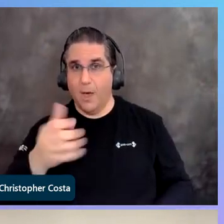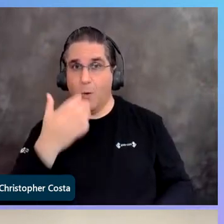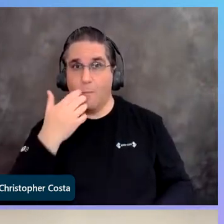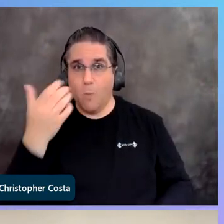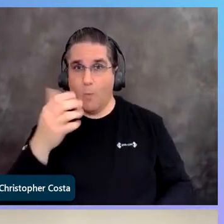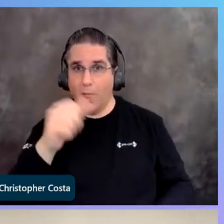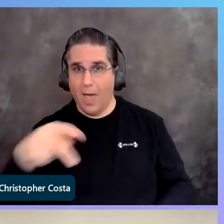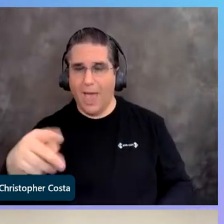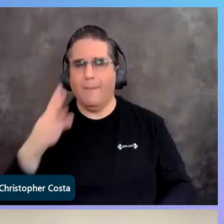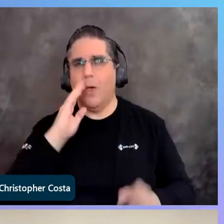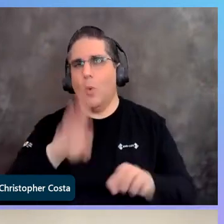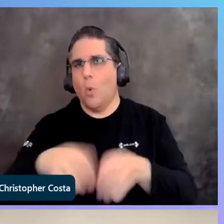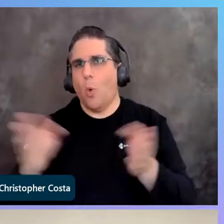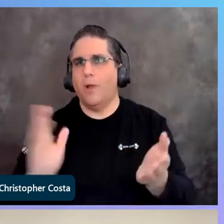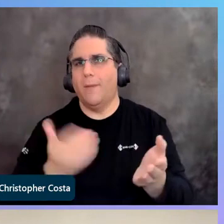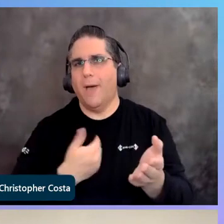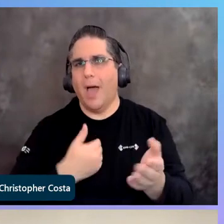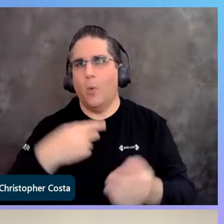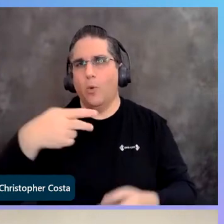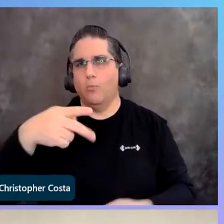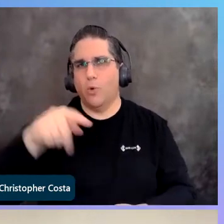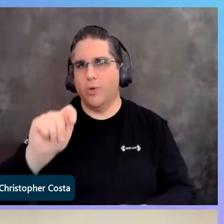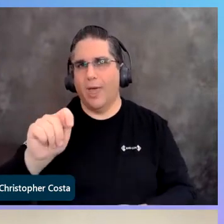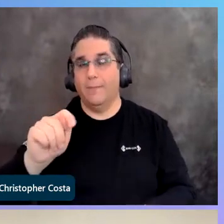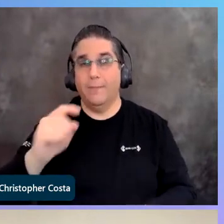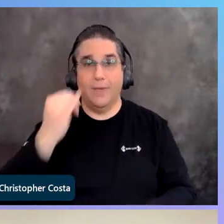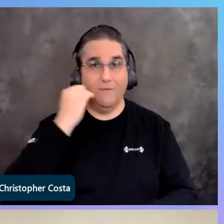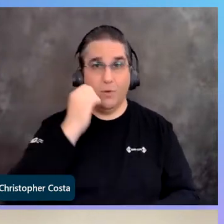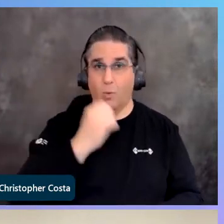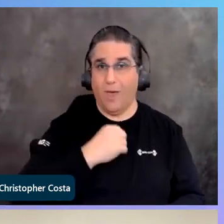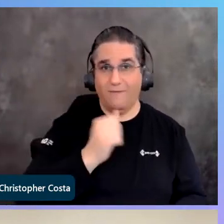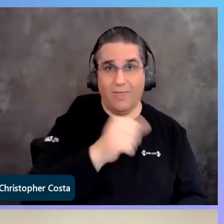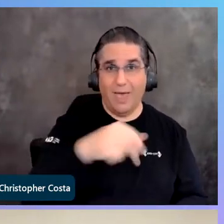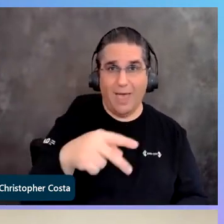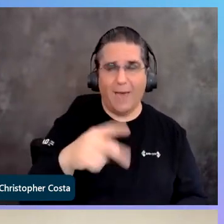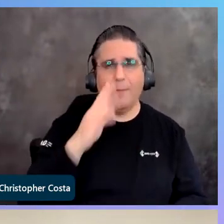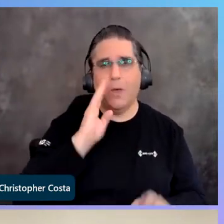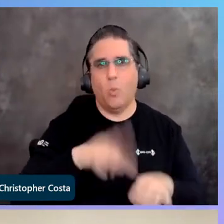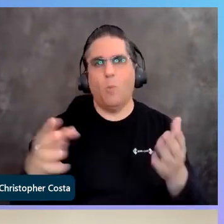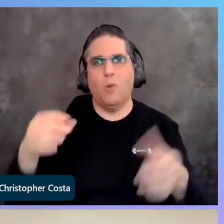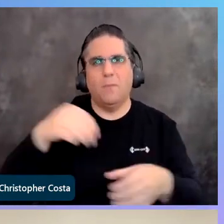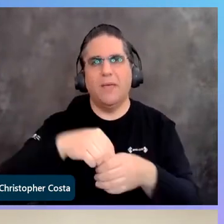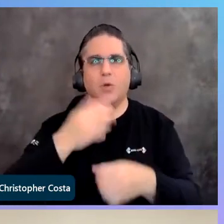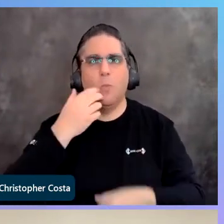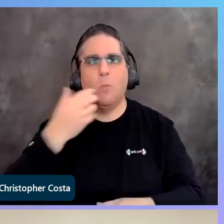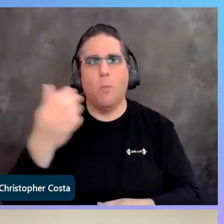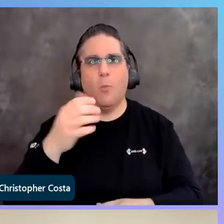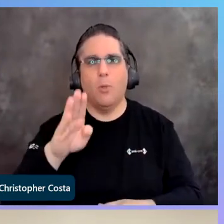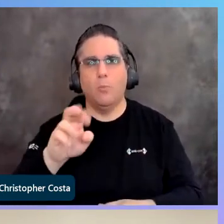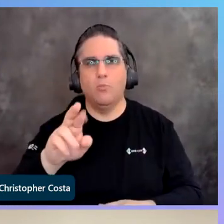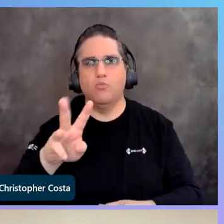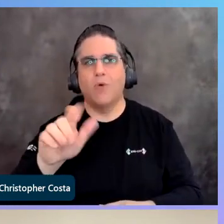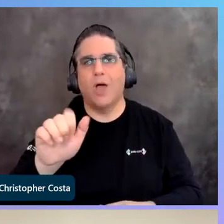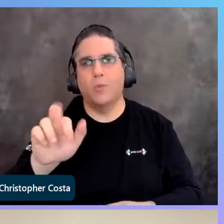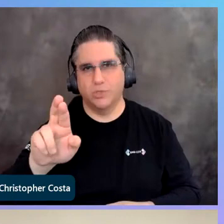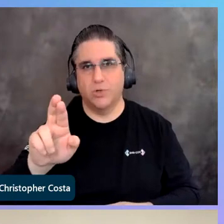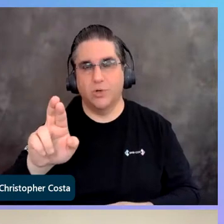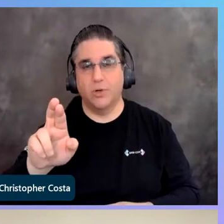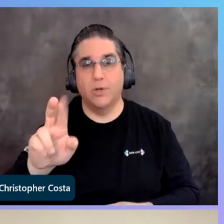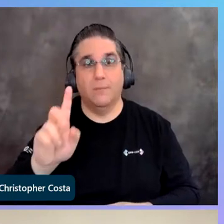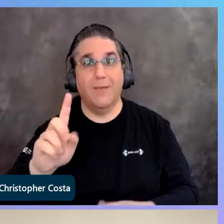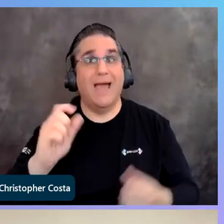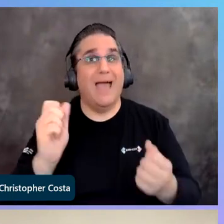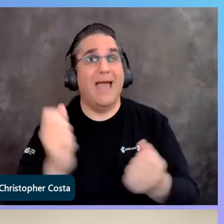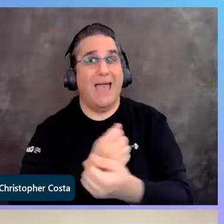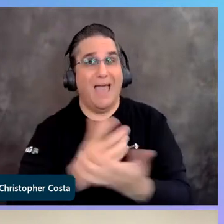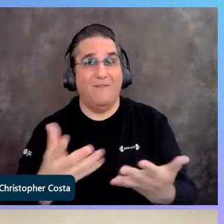But if you don't have the app, it should open up in your mobile browser. But everything in the prototype will be on the slides, so you